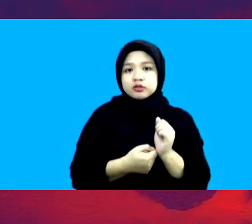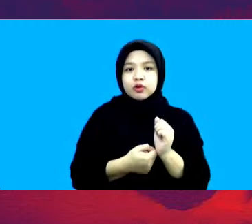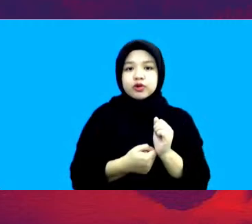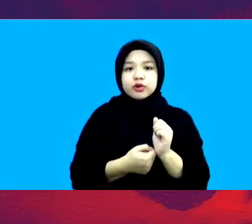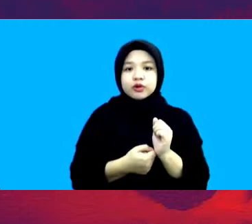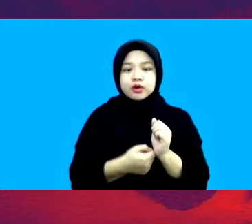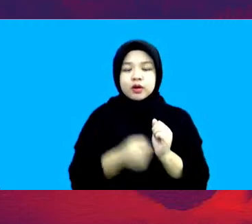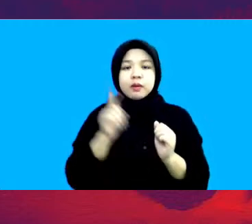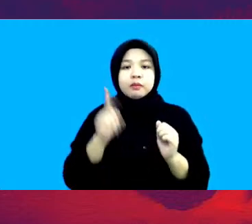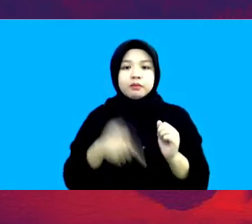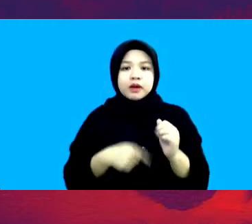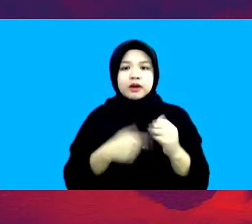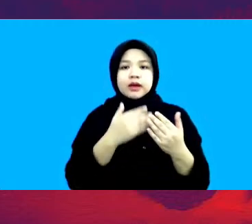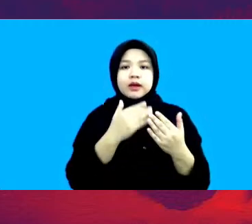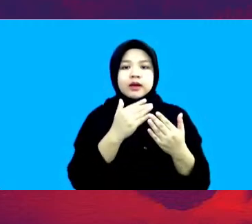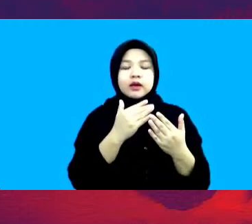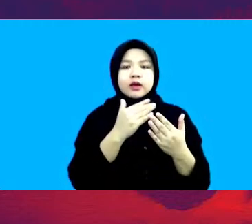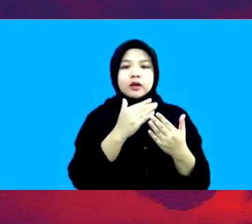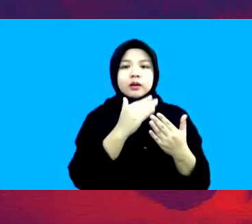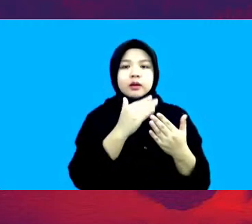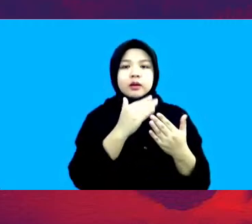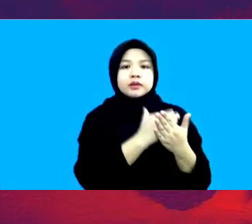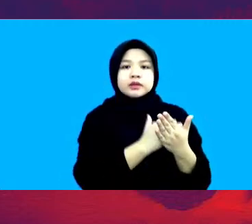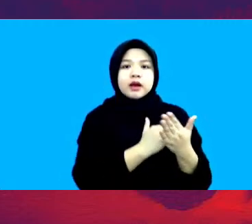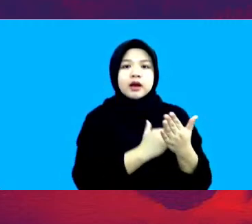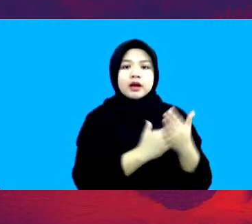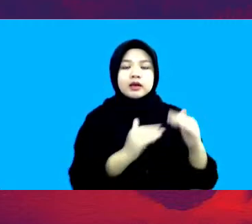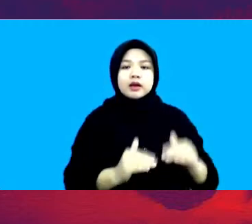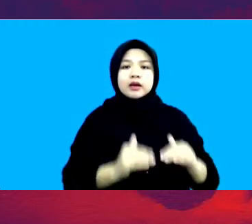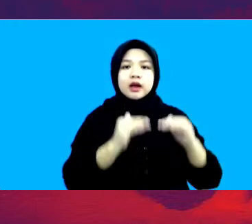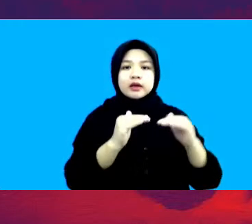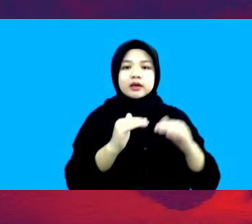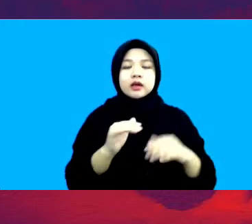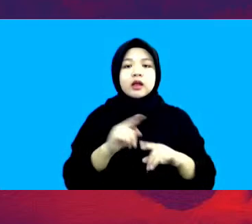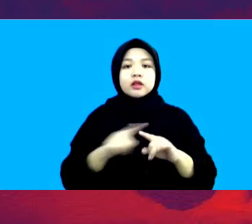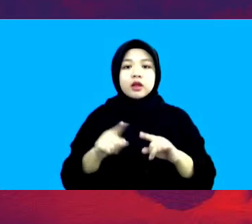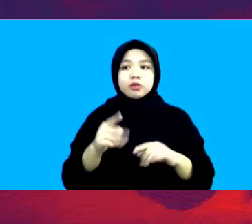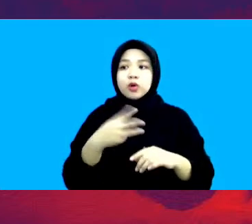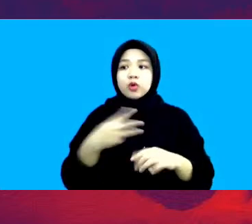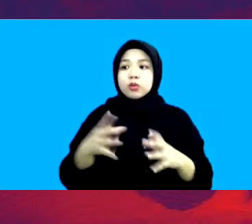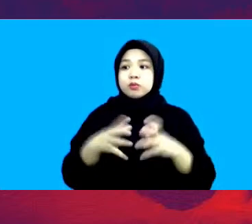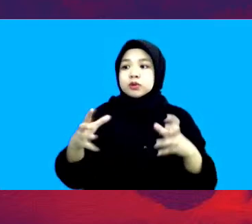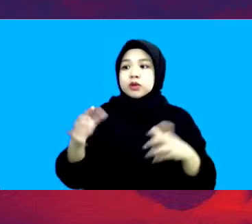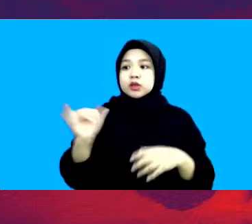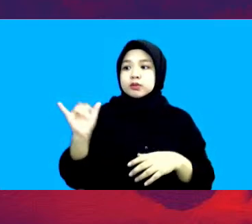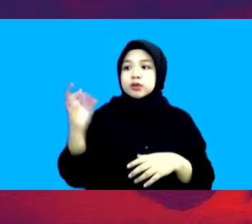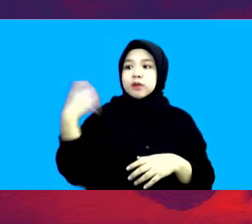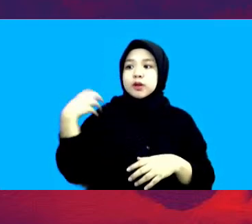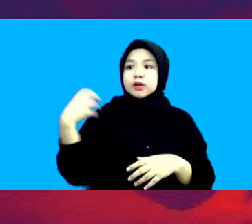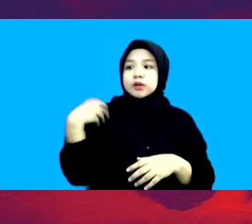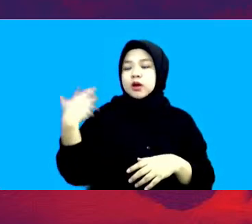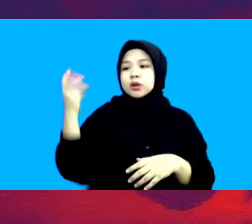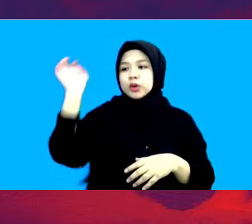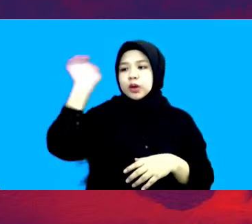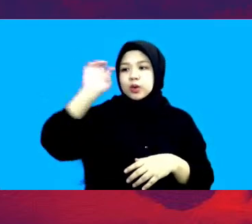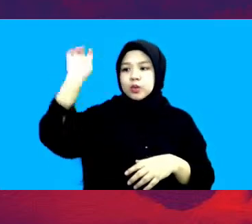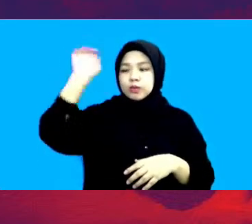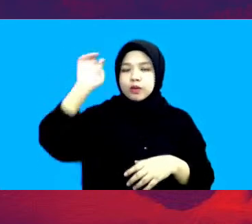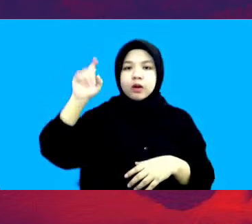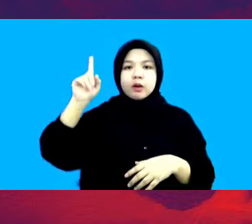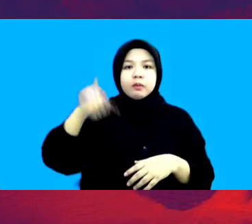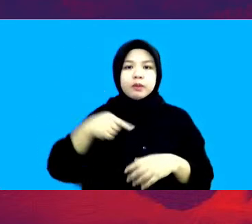rate increase, but the biggest economies like US and Europe are about to respond with a policy rate. What